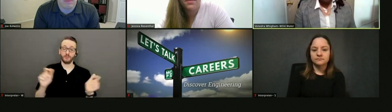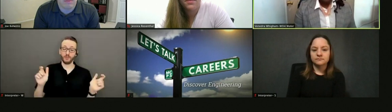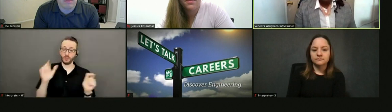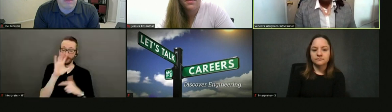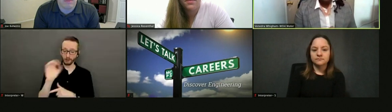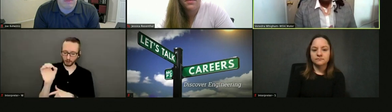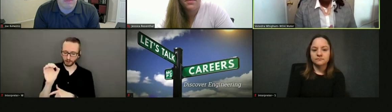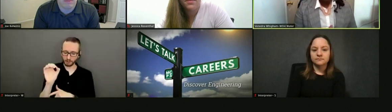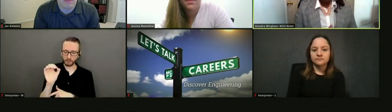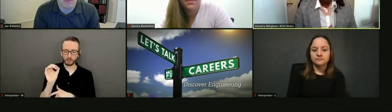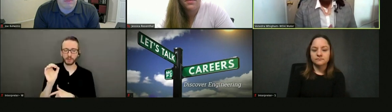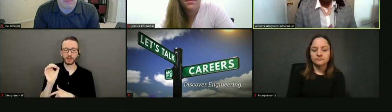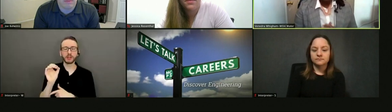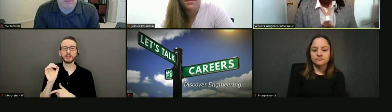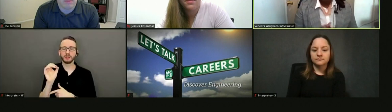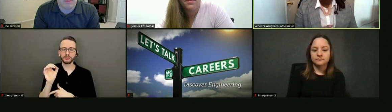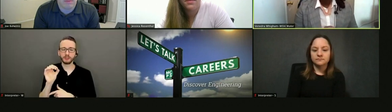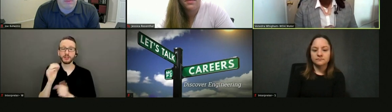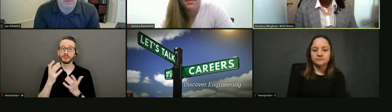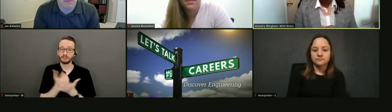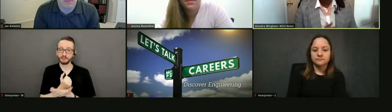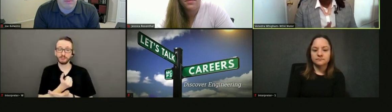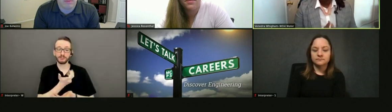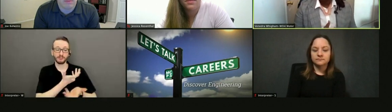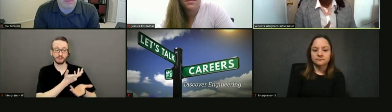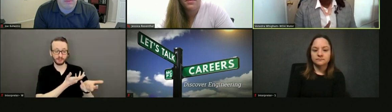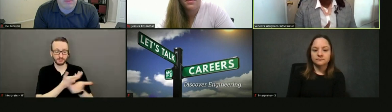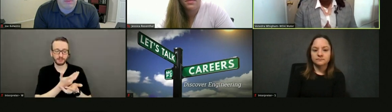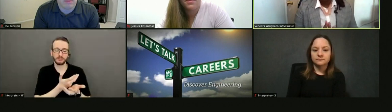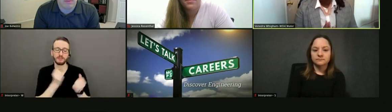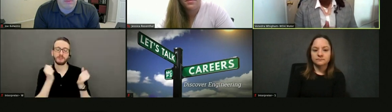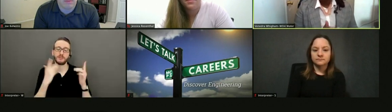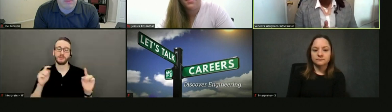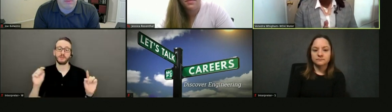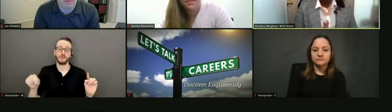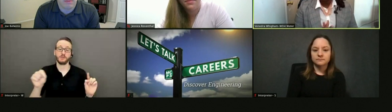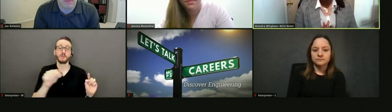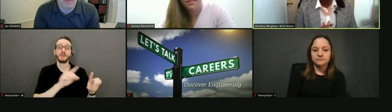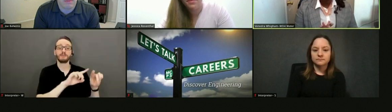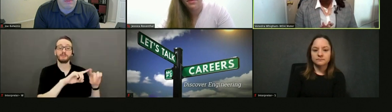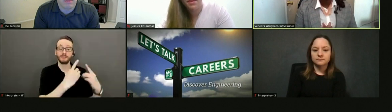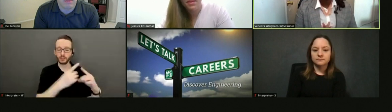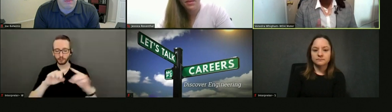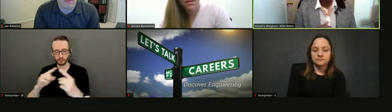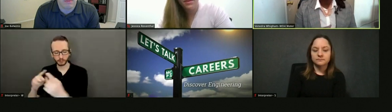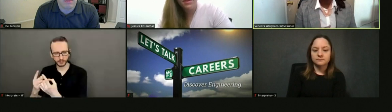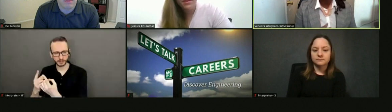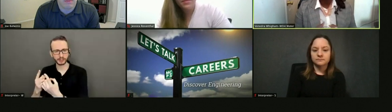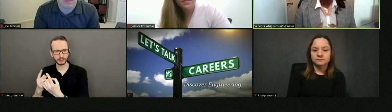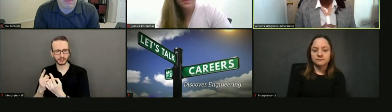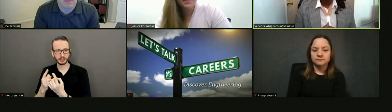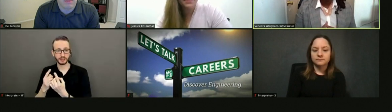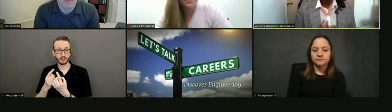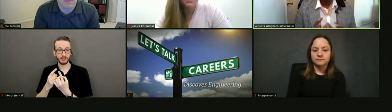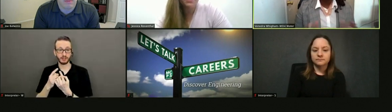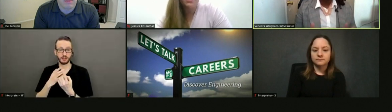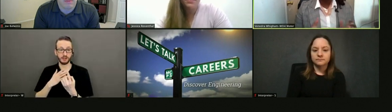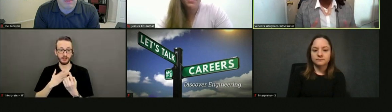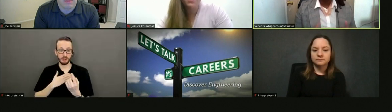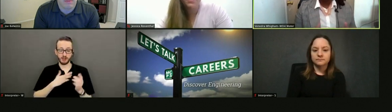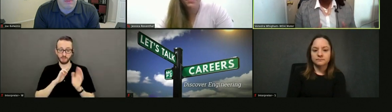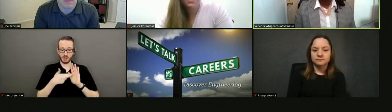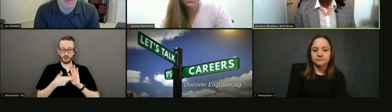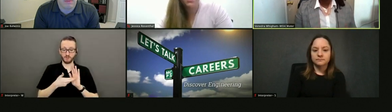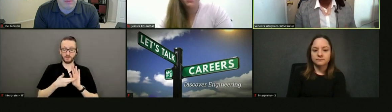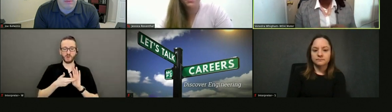get a chance to interact with so many departments and understand. I think understanding your role and where you fit in